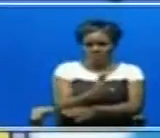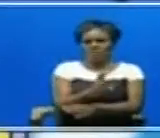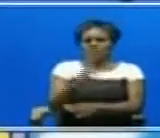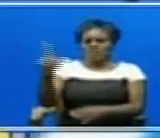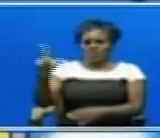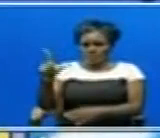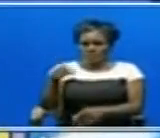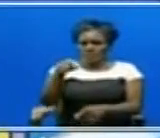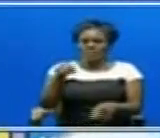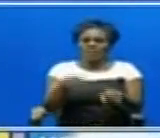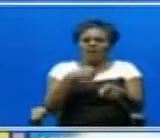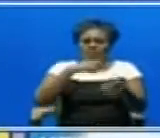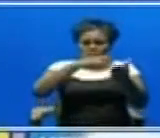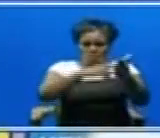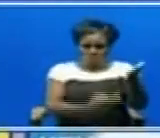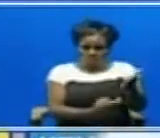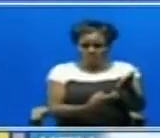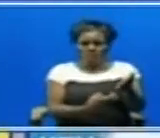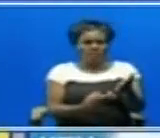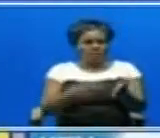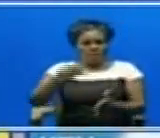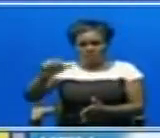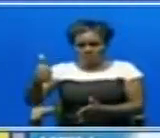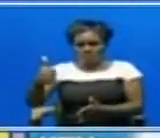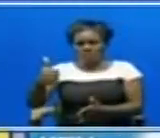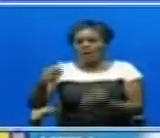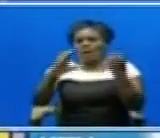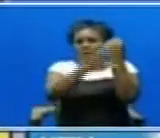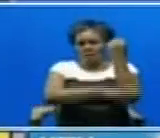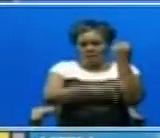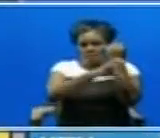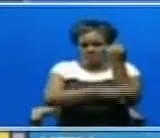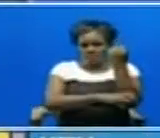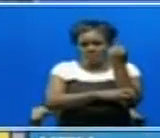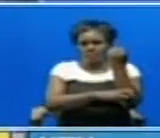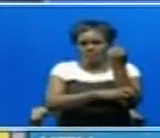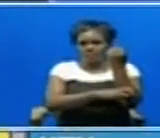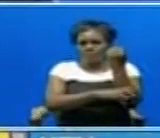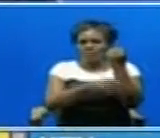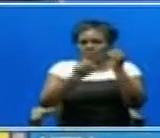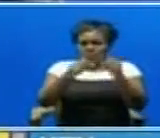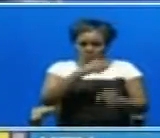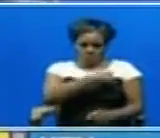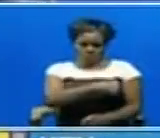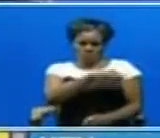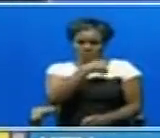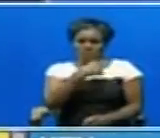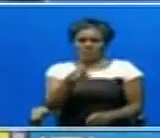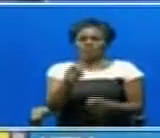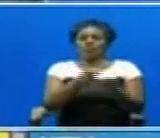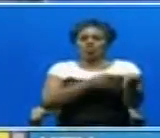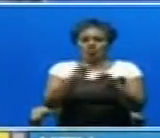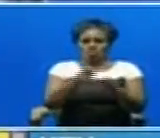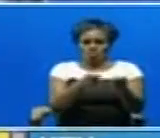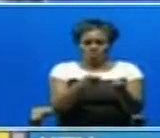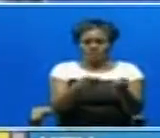Limited, which has contracted Doppelmayr, a Swiss-Austrian specialist company that manufactures urban transport systems,